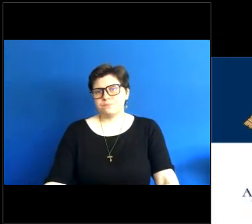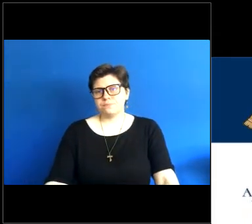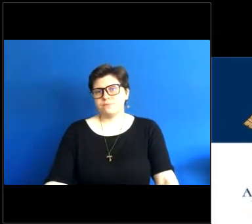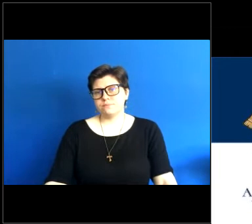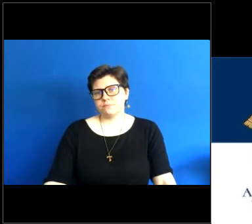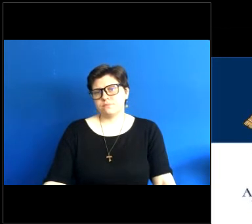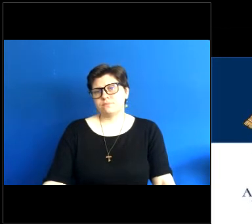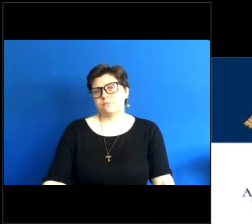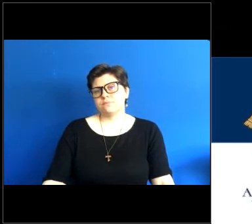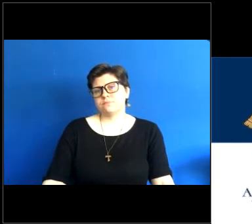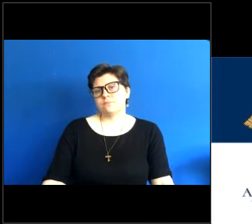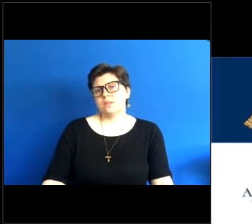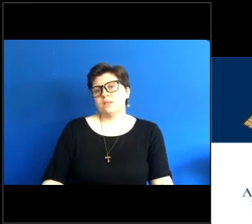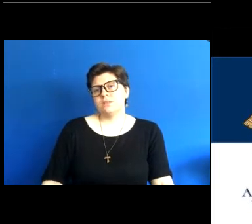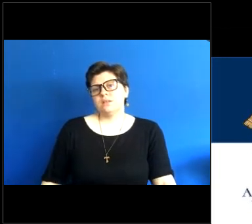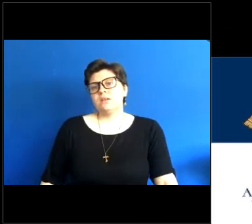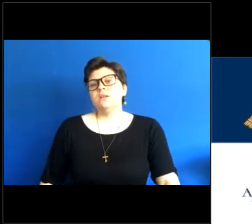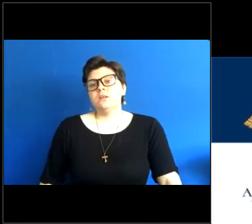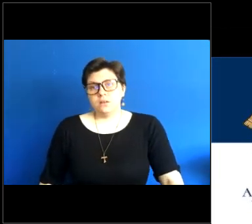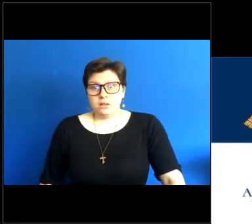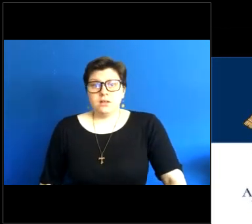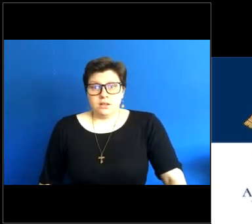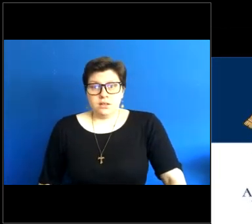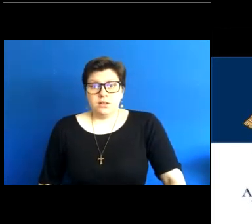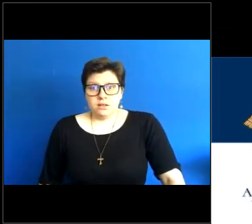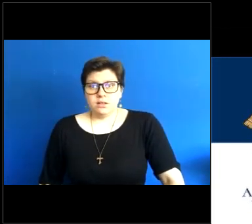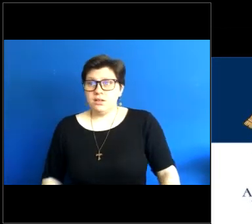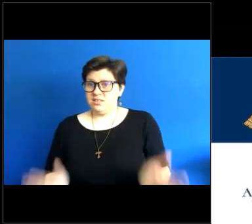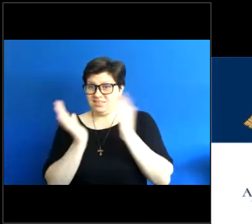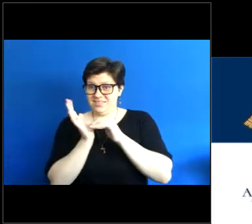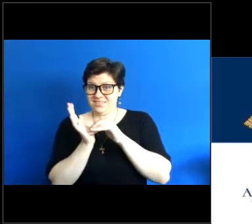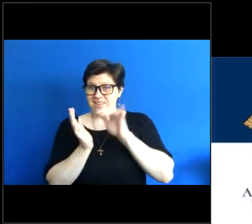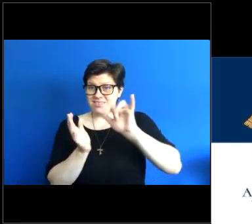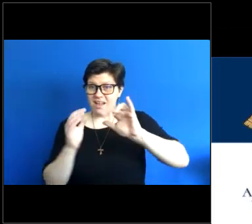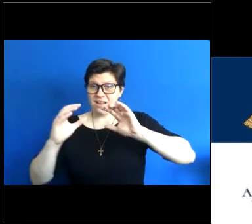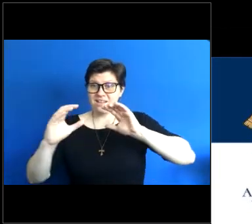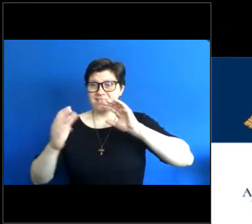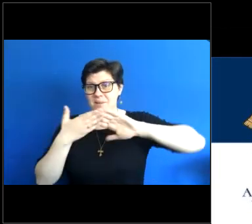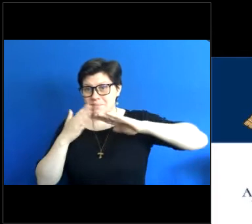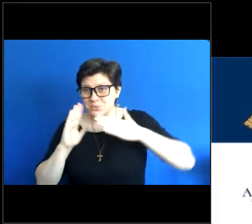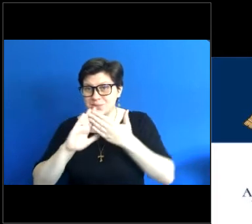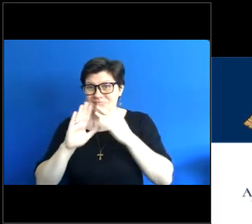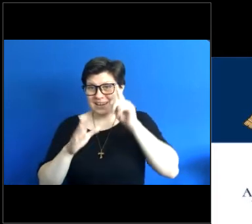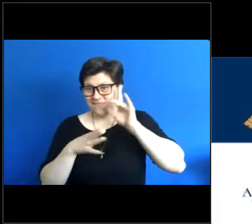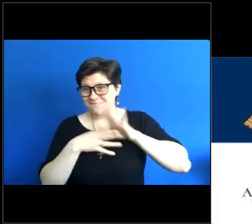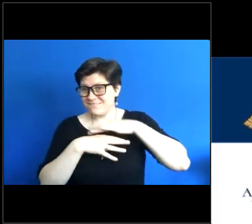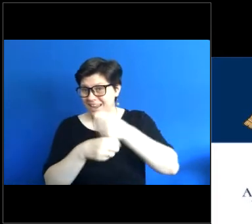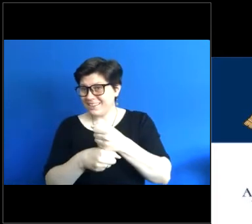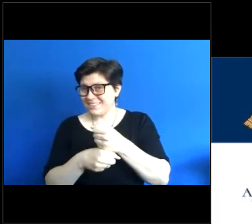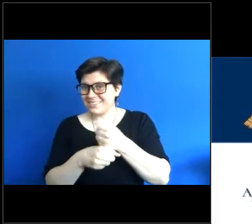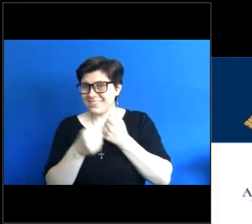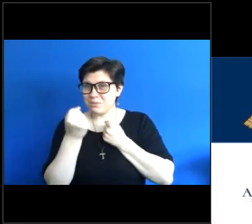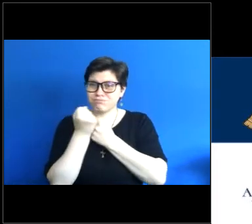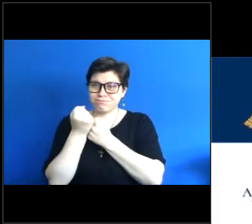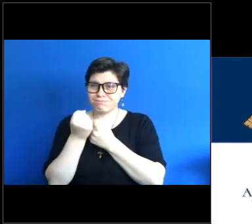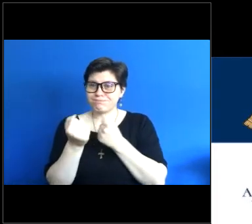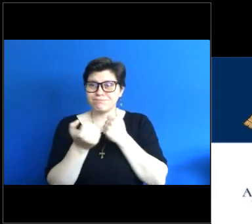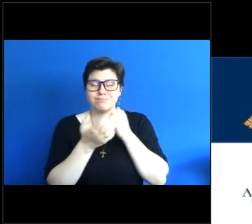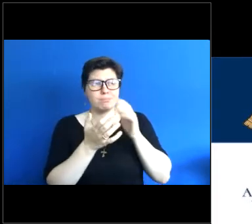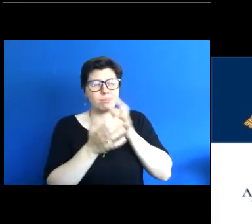So now some of this is, again, that community of faith, right? Helping for our parents and